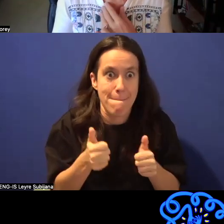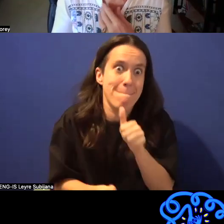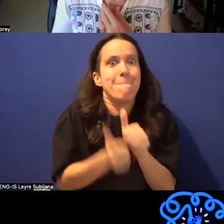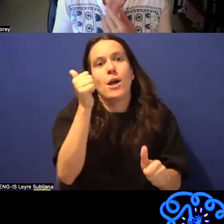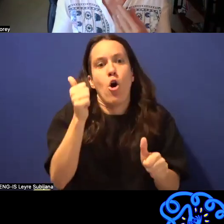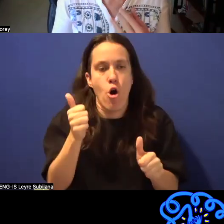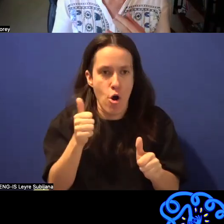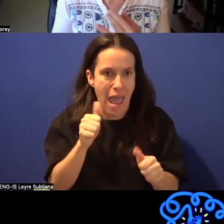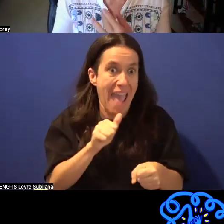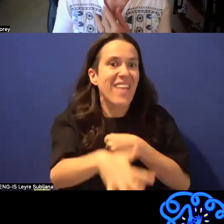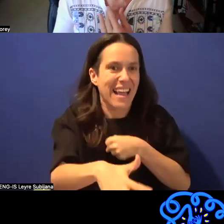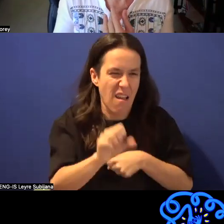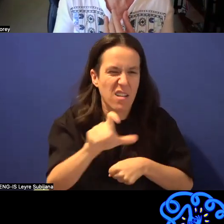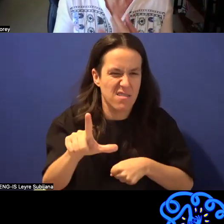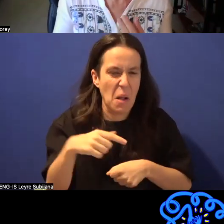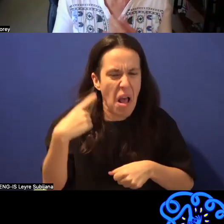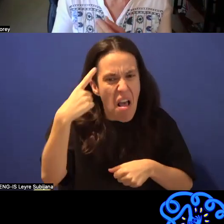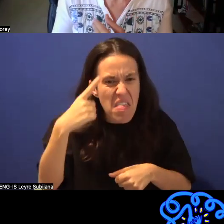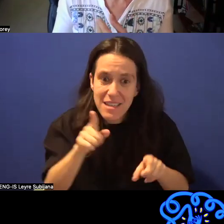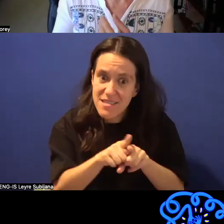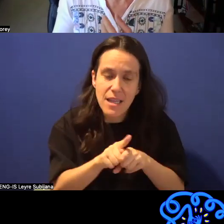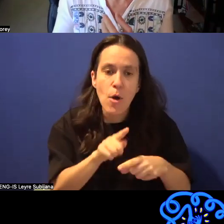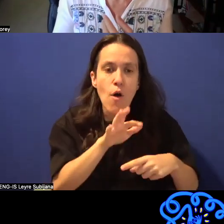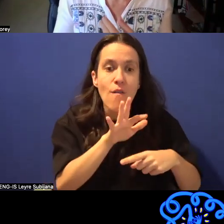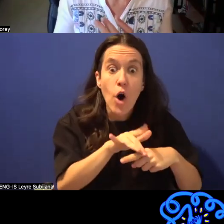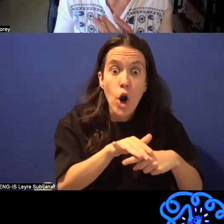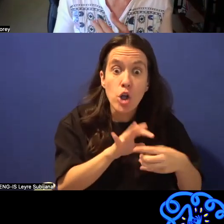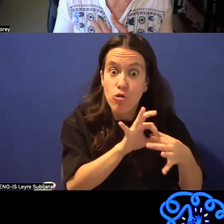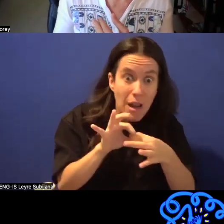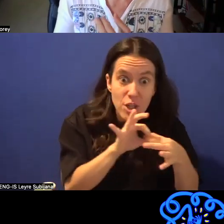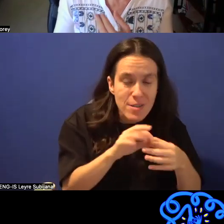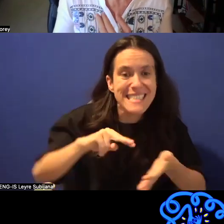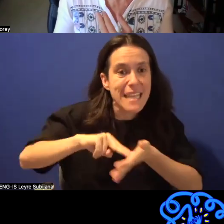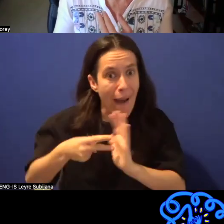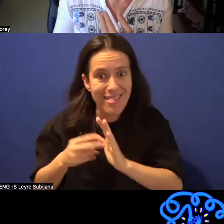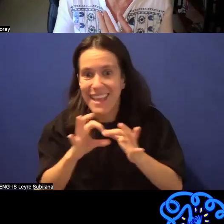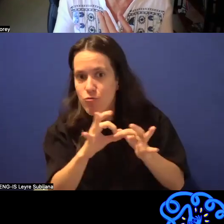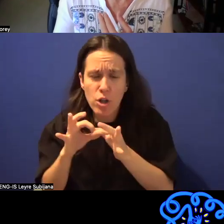the same relationship between phonological relationships and semantic relationships in English and in Spanish.